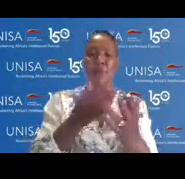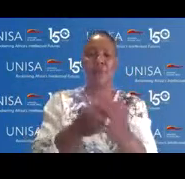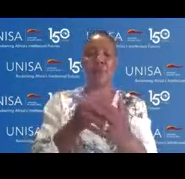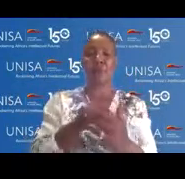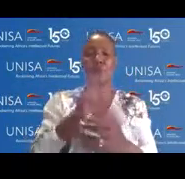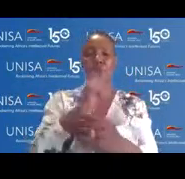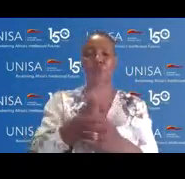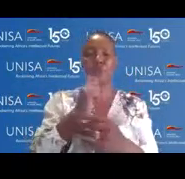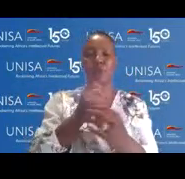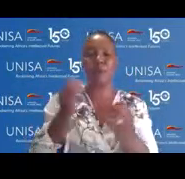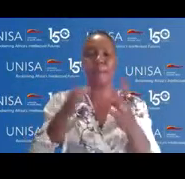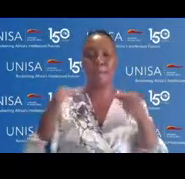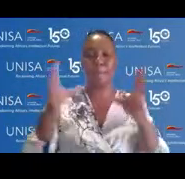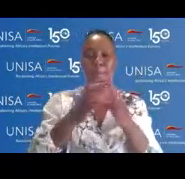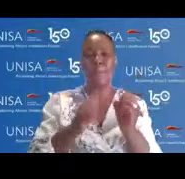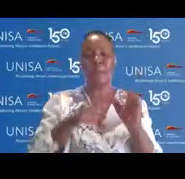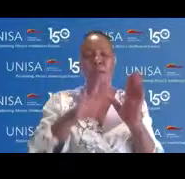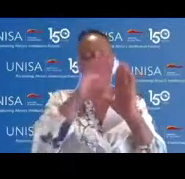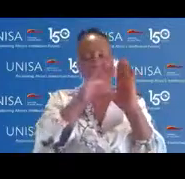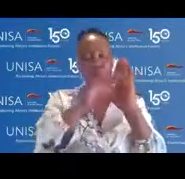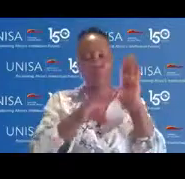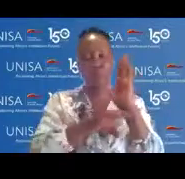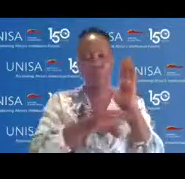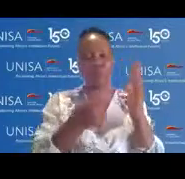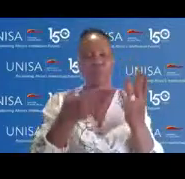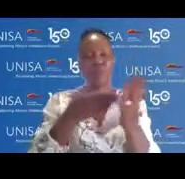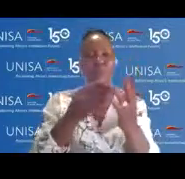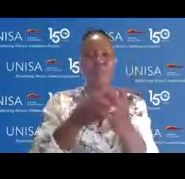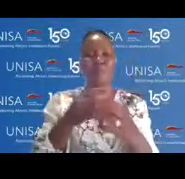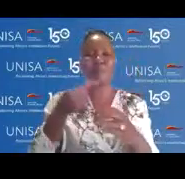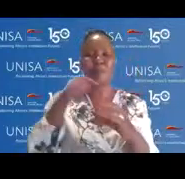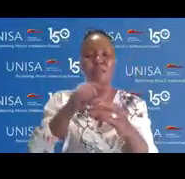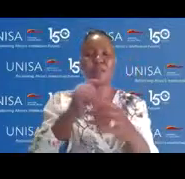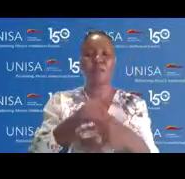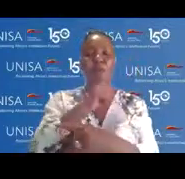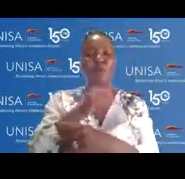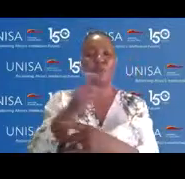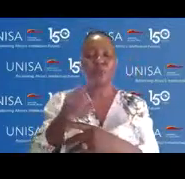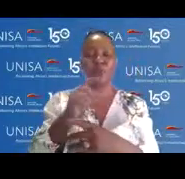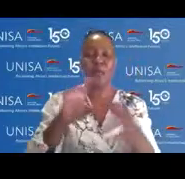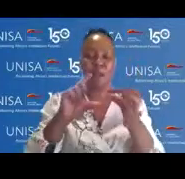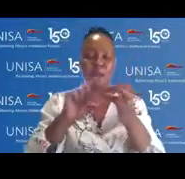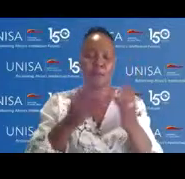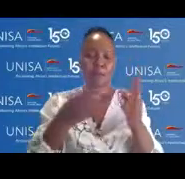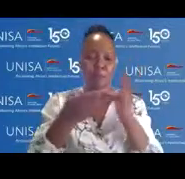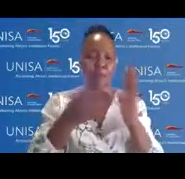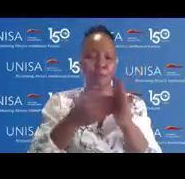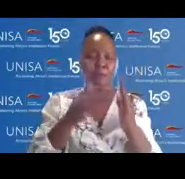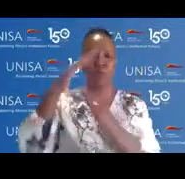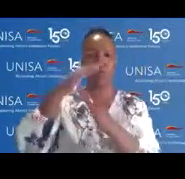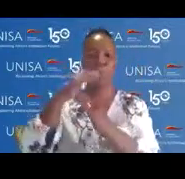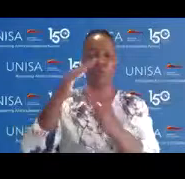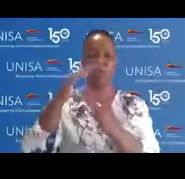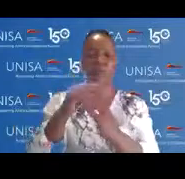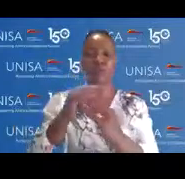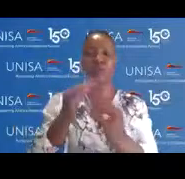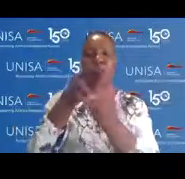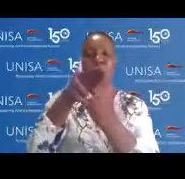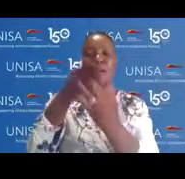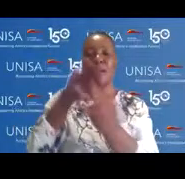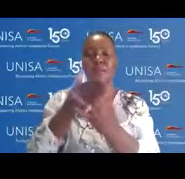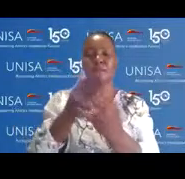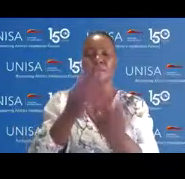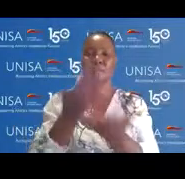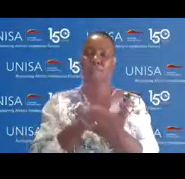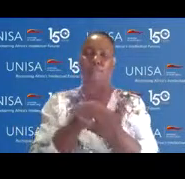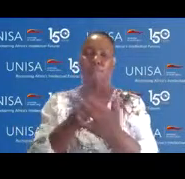pages. And then within the site, you can use the slugs. That's that links there at the top to navigate between various